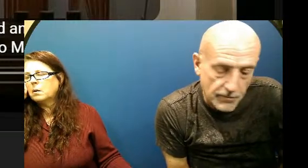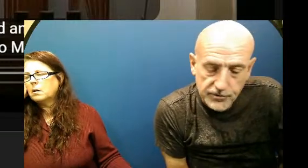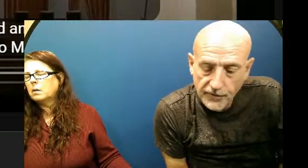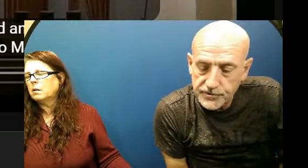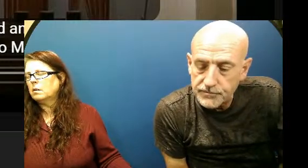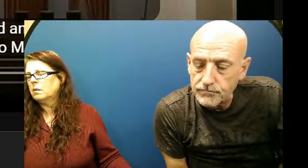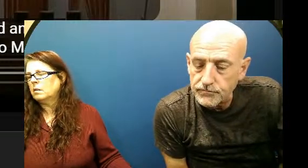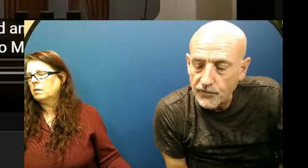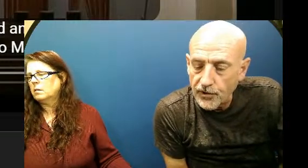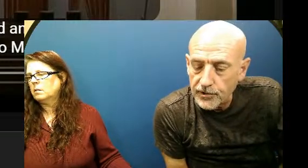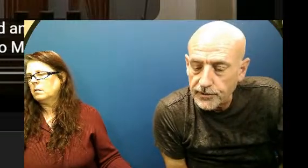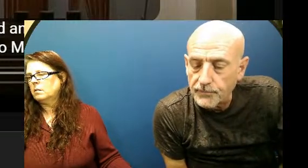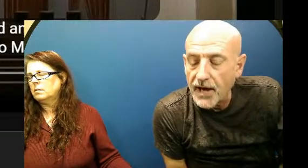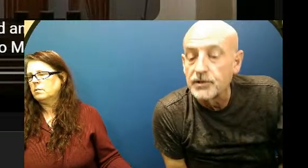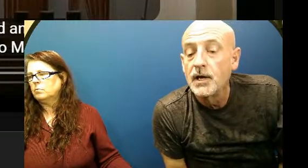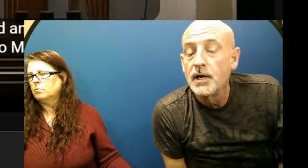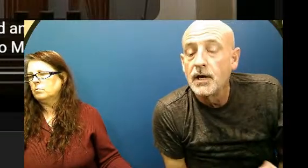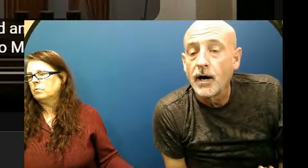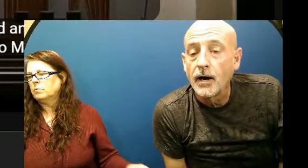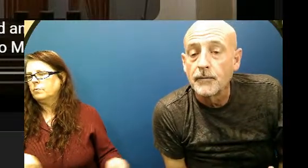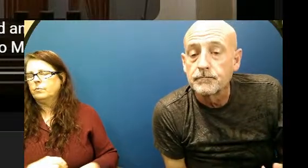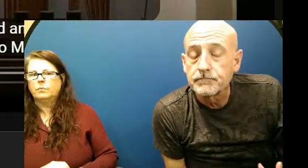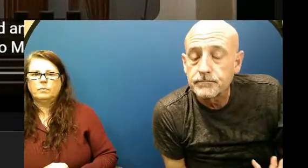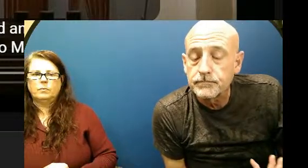East that most of us know very little about.